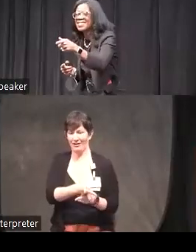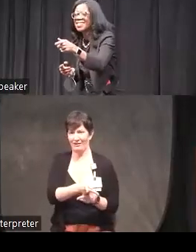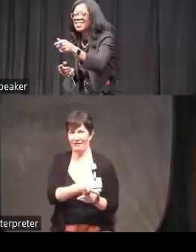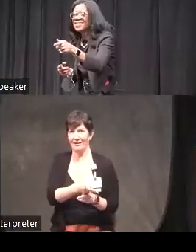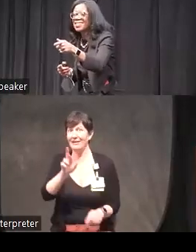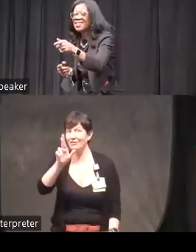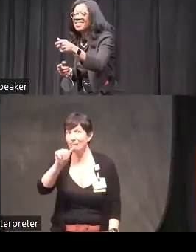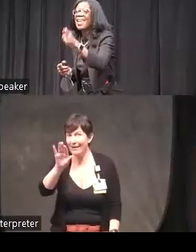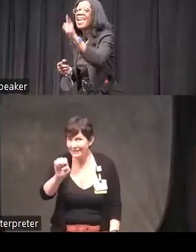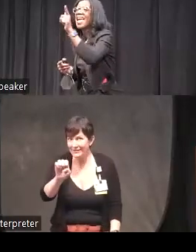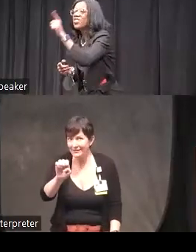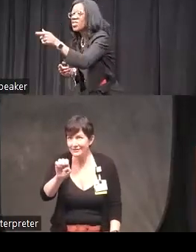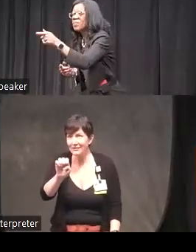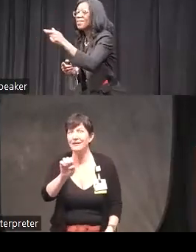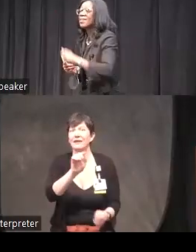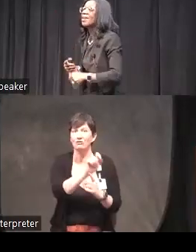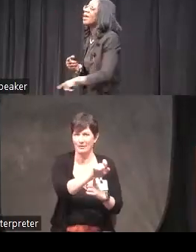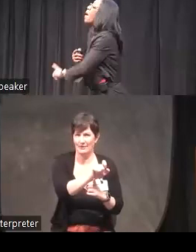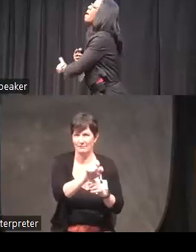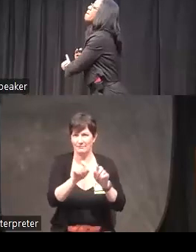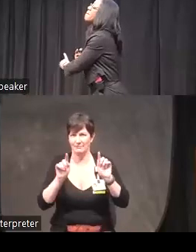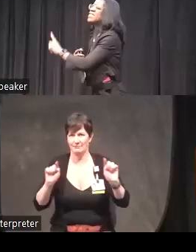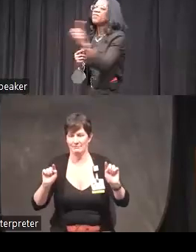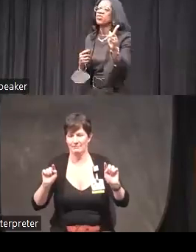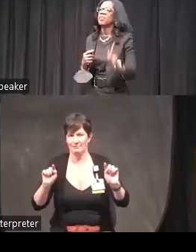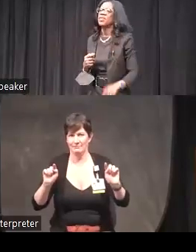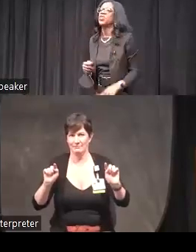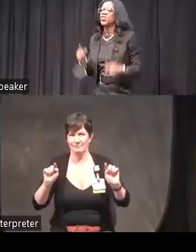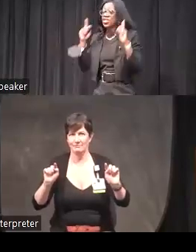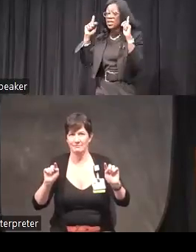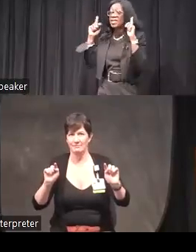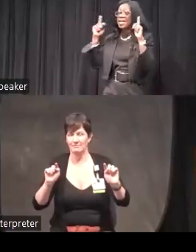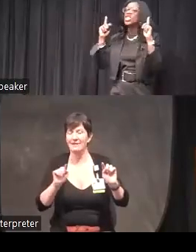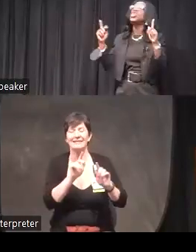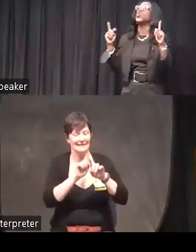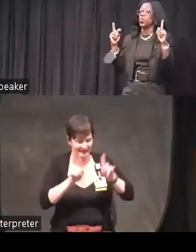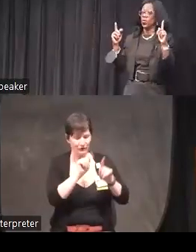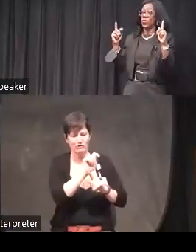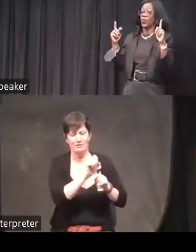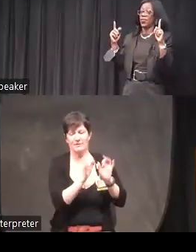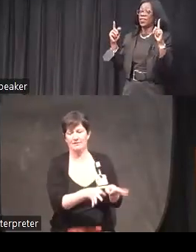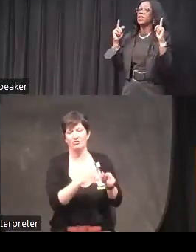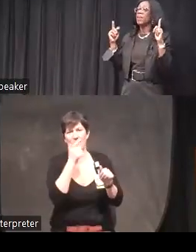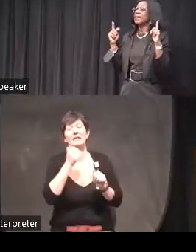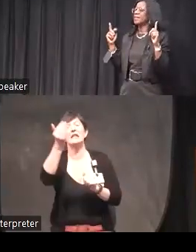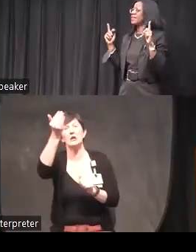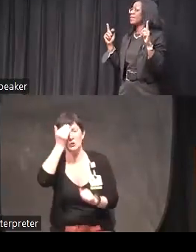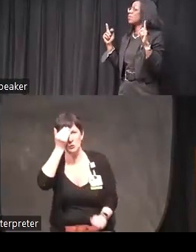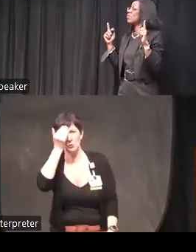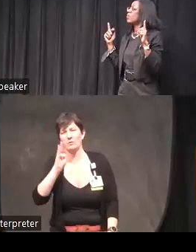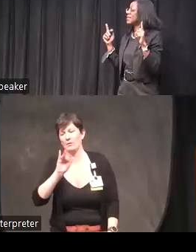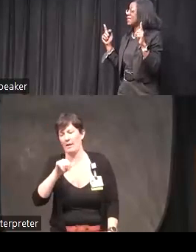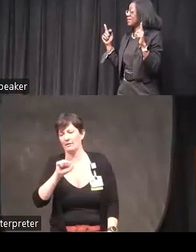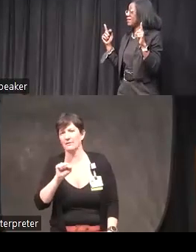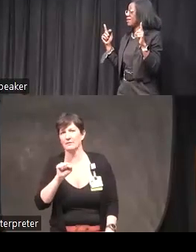race and treatment, made different treatment decisions just because they knew that their biases